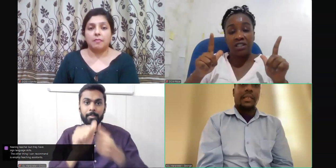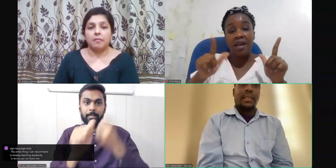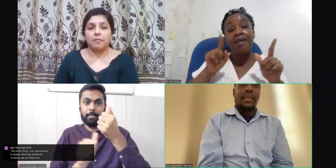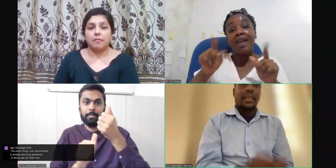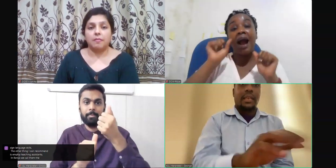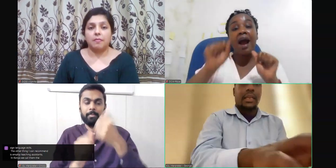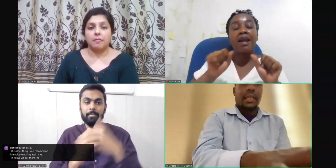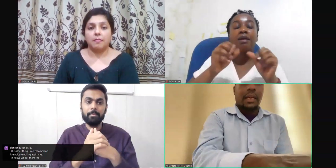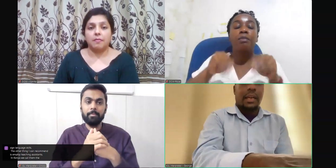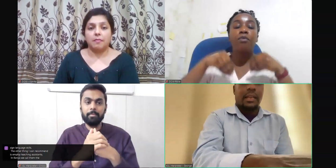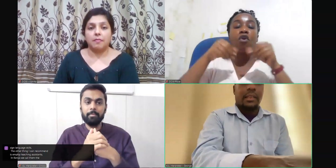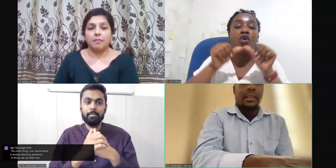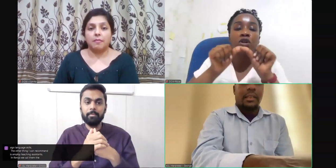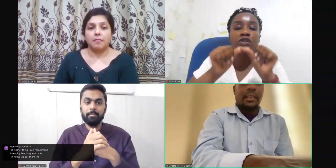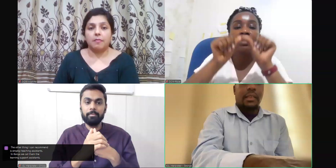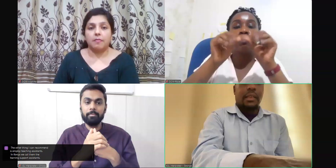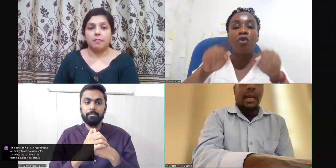be